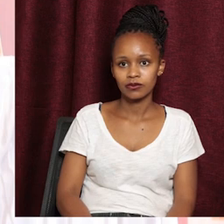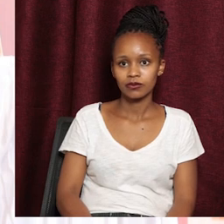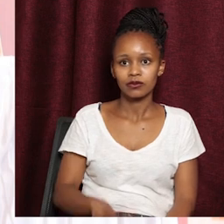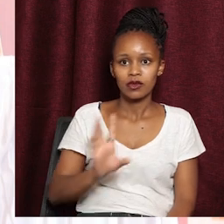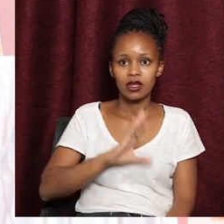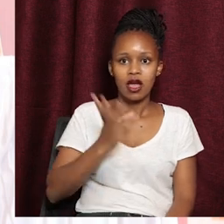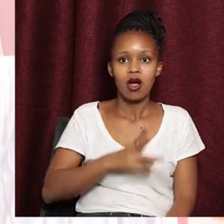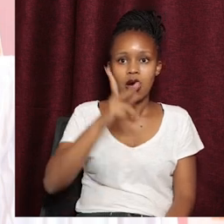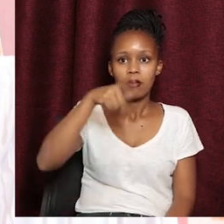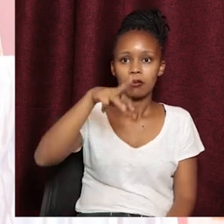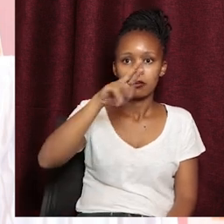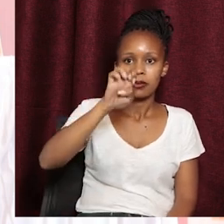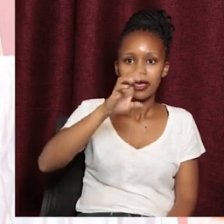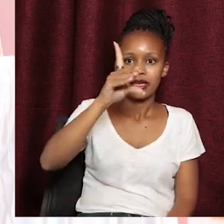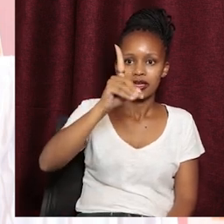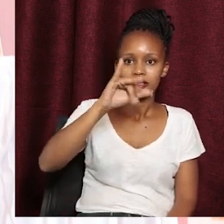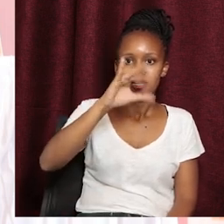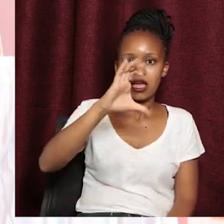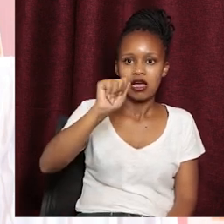Our predicament is,